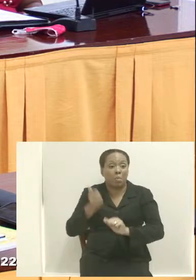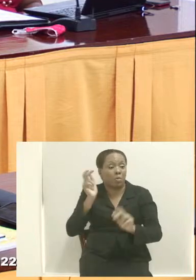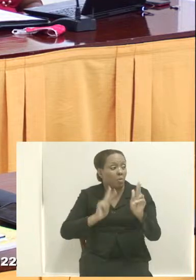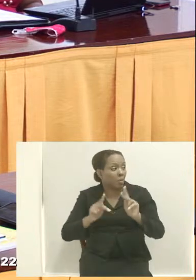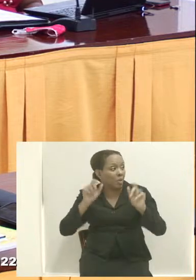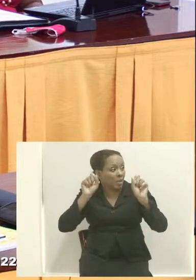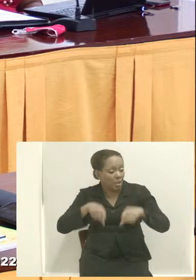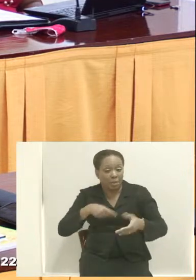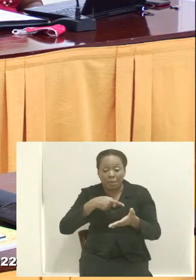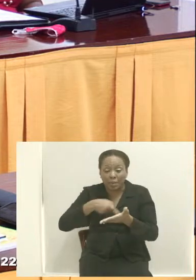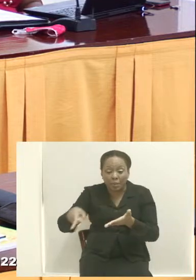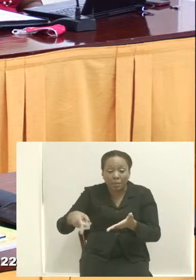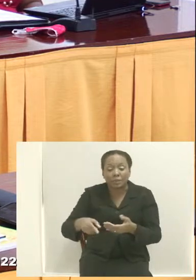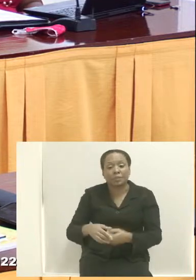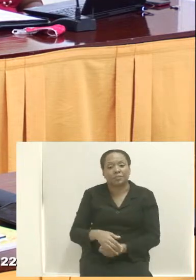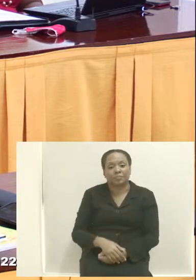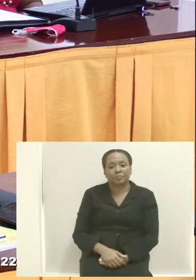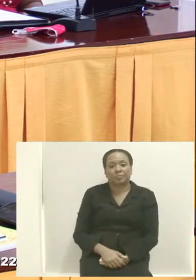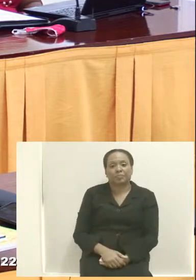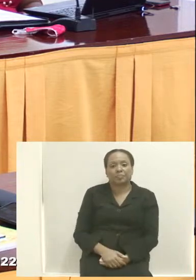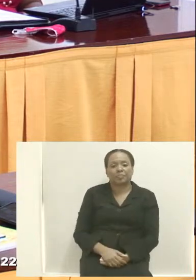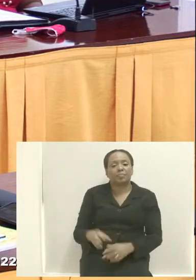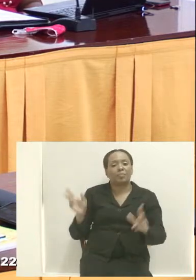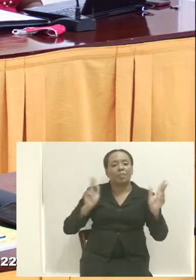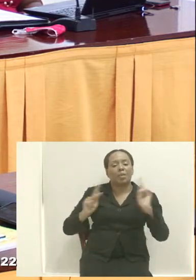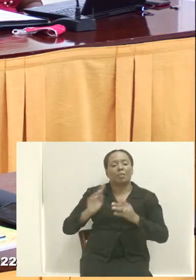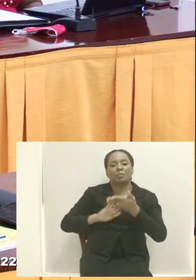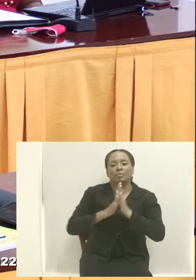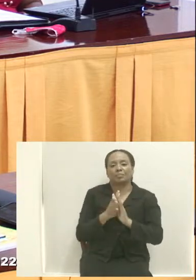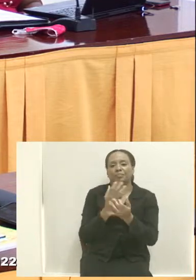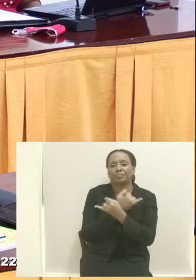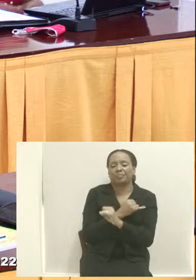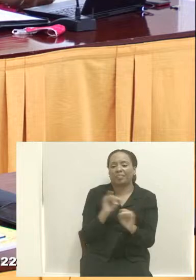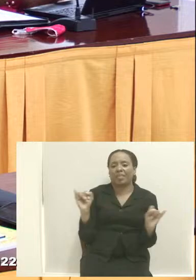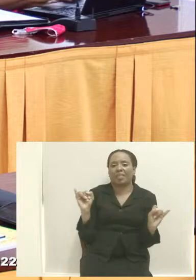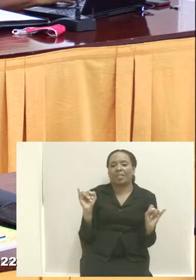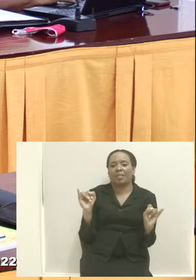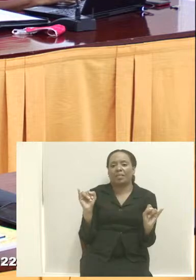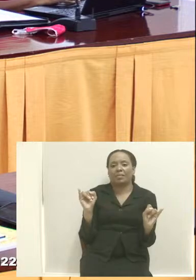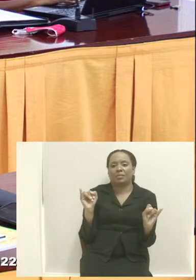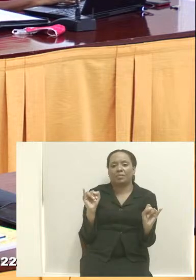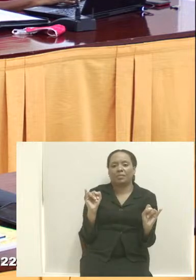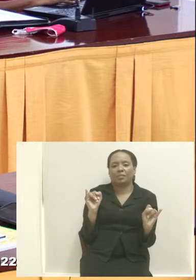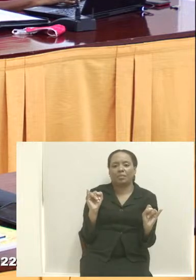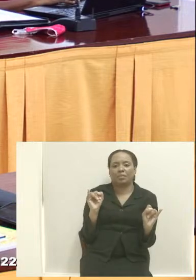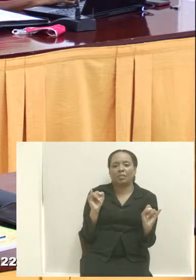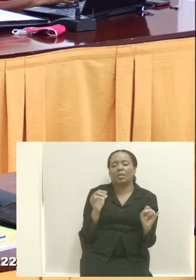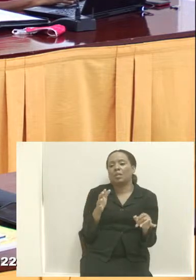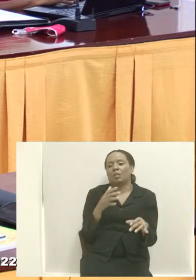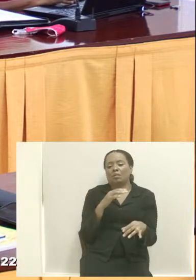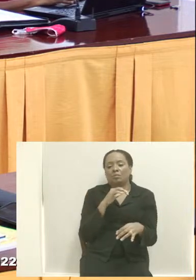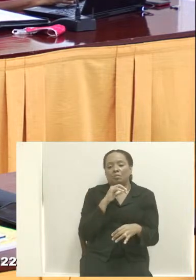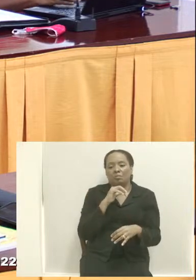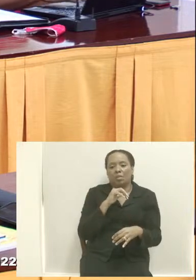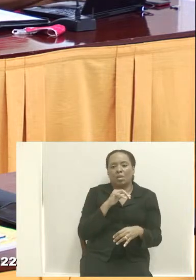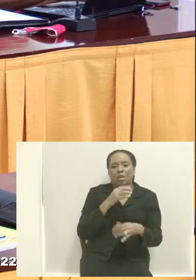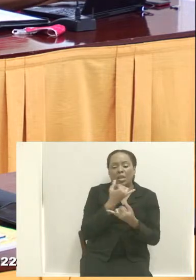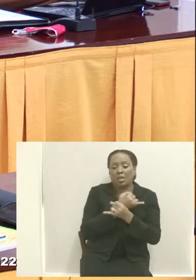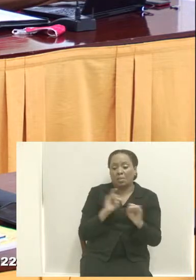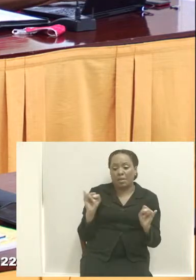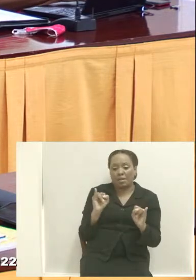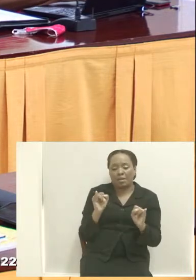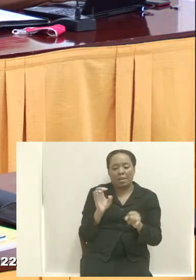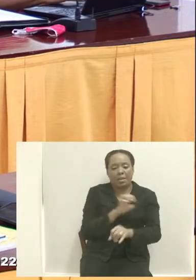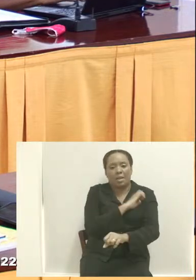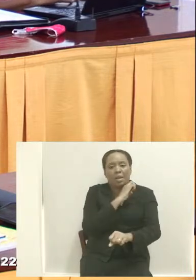terms of energy from the fossil fuel, independent in terms of energy from the fluctuation in prices, which is humbugging all of us in Barbados